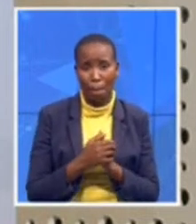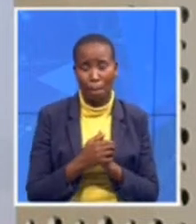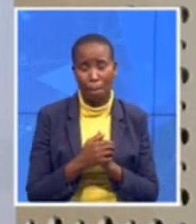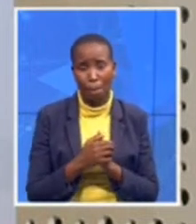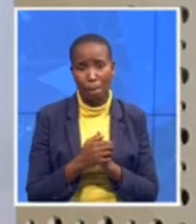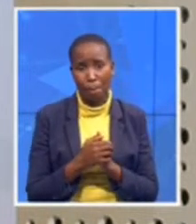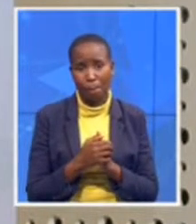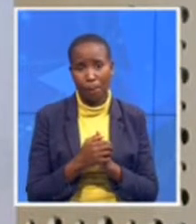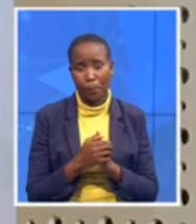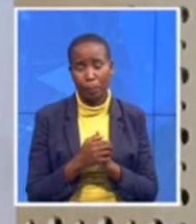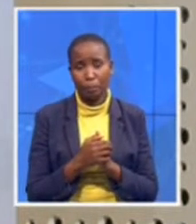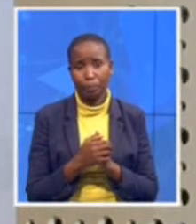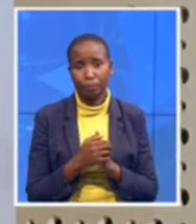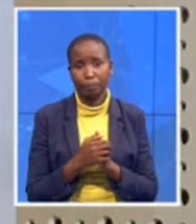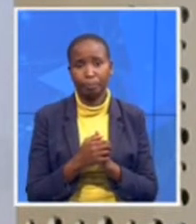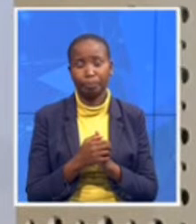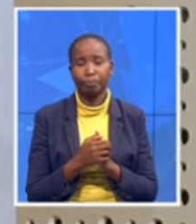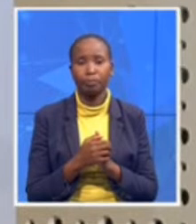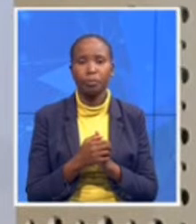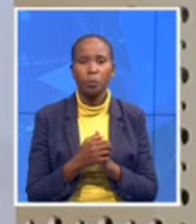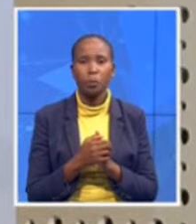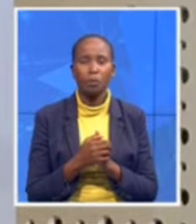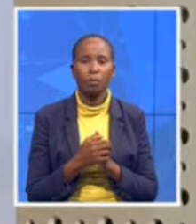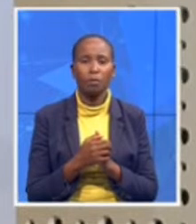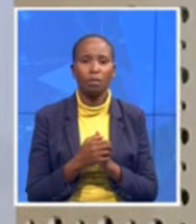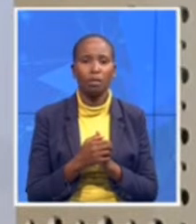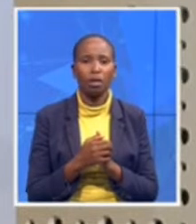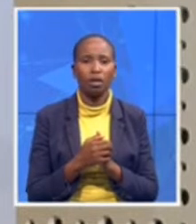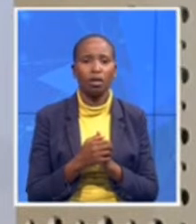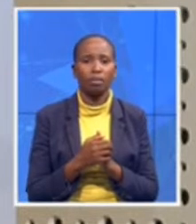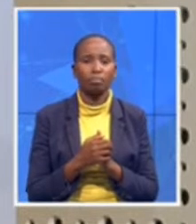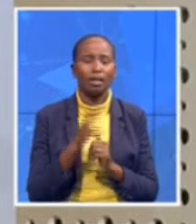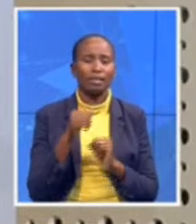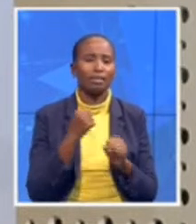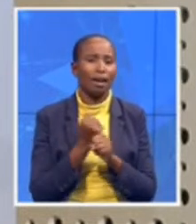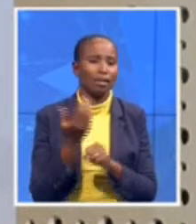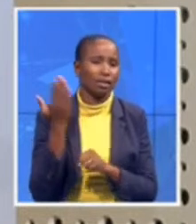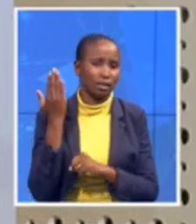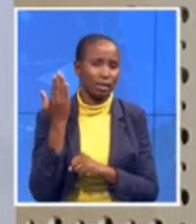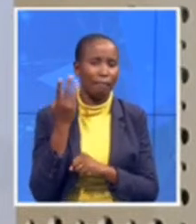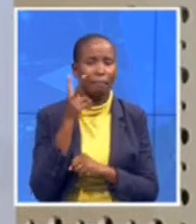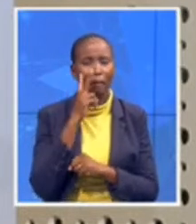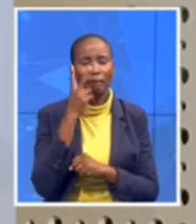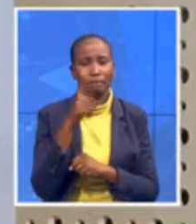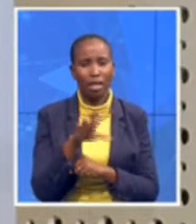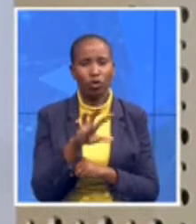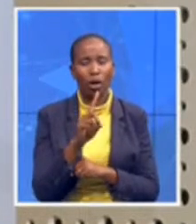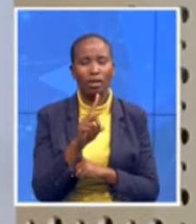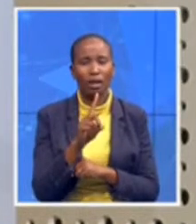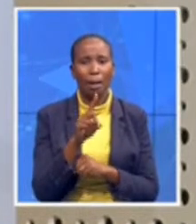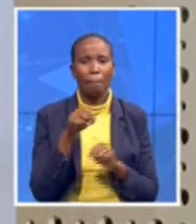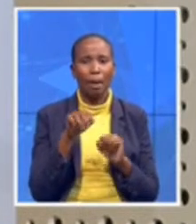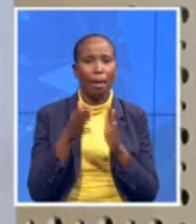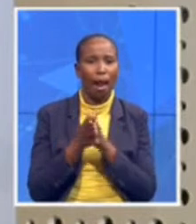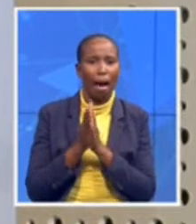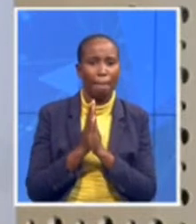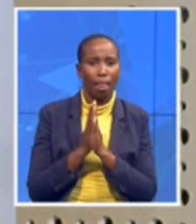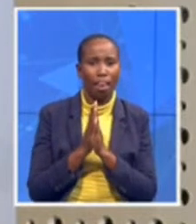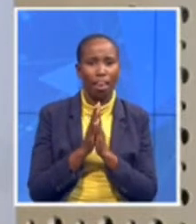Over the years, ladies and gentlemen, we've seen a reduction in the number of appeals received. From